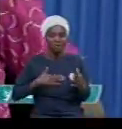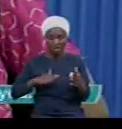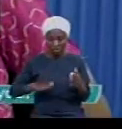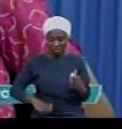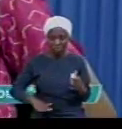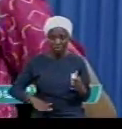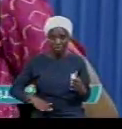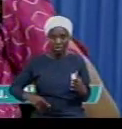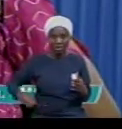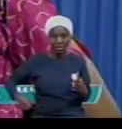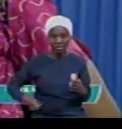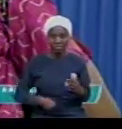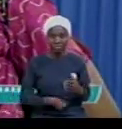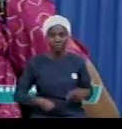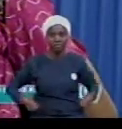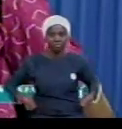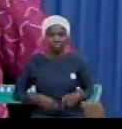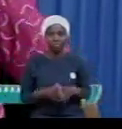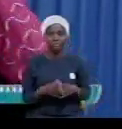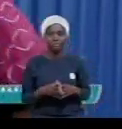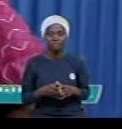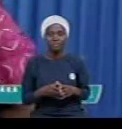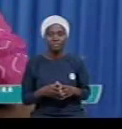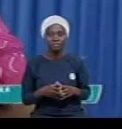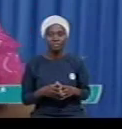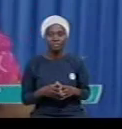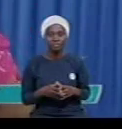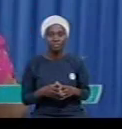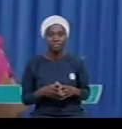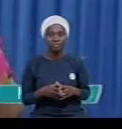up that morning, and I started feeling that pain. So